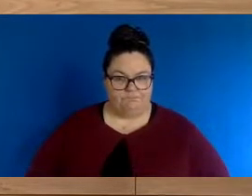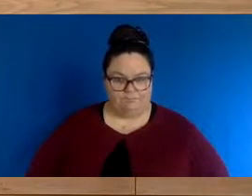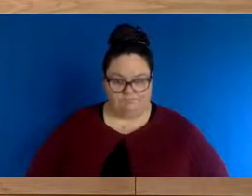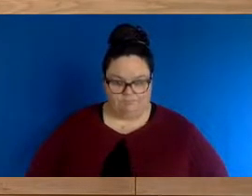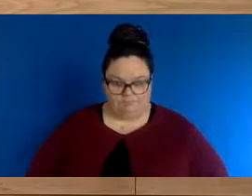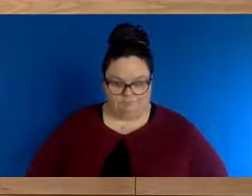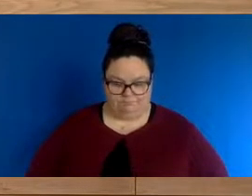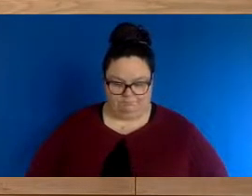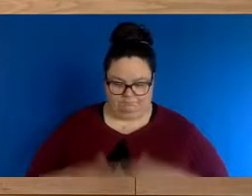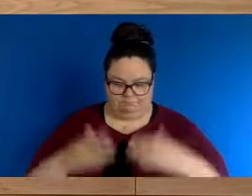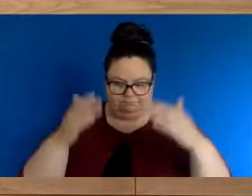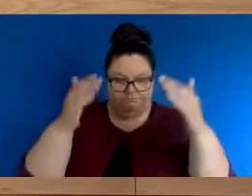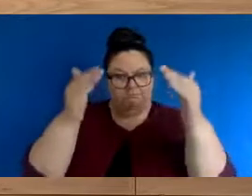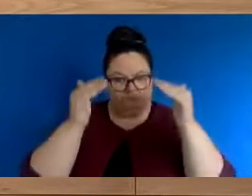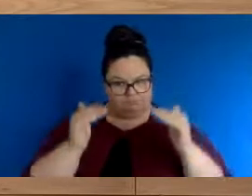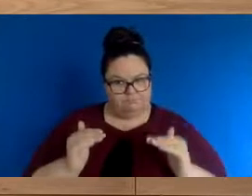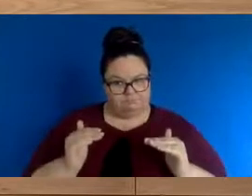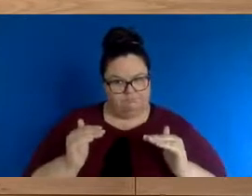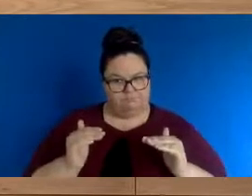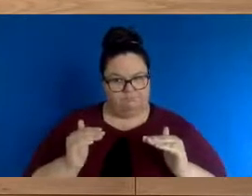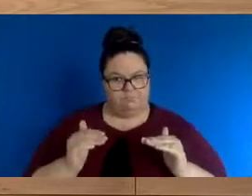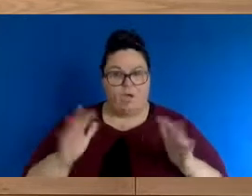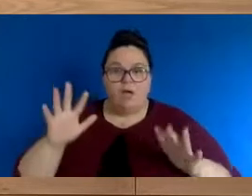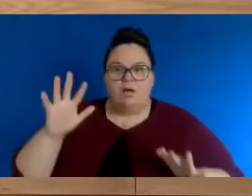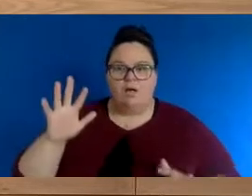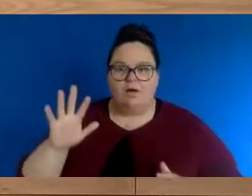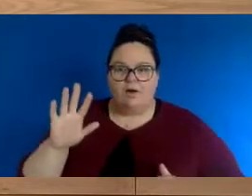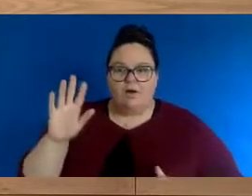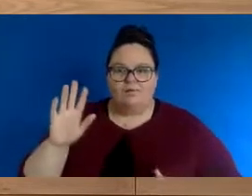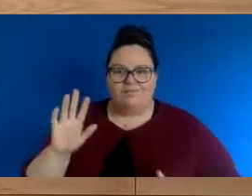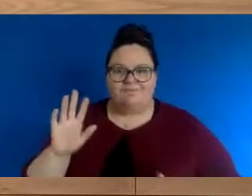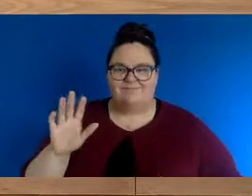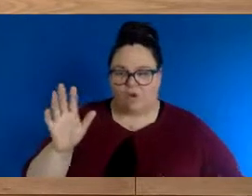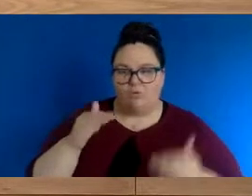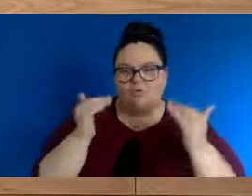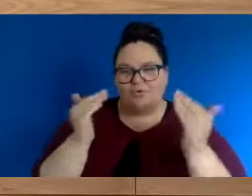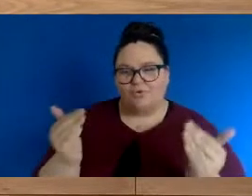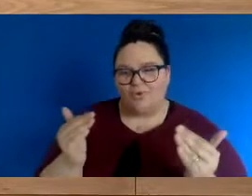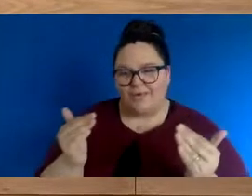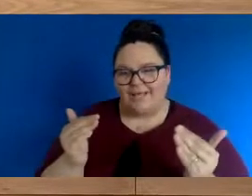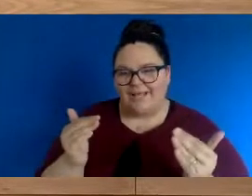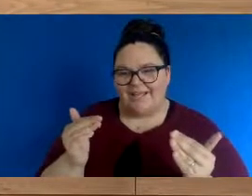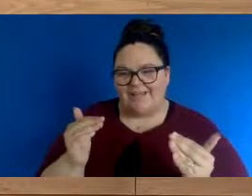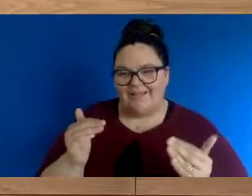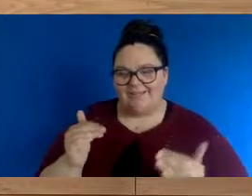We'll just move ahead to Andrew Waugh from, Okay. Savannah, go ahead. Okay. There we